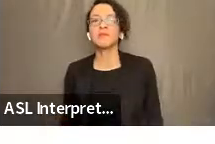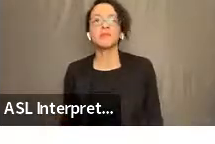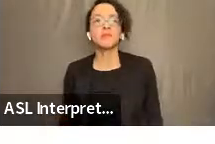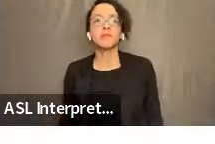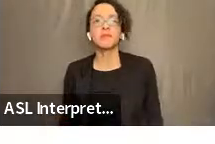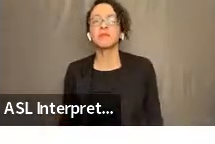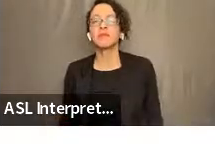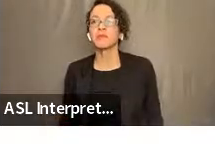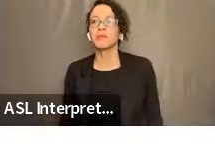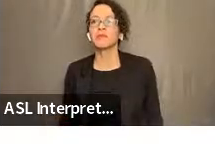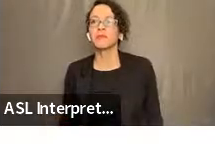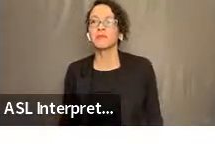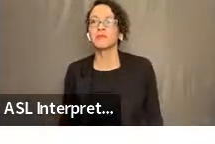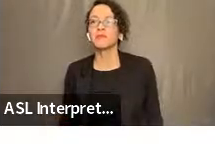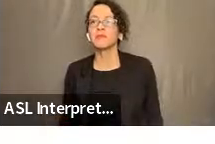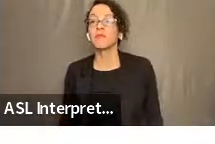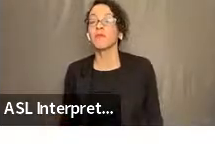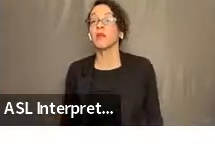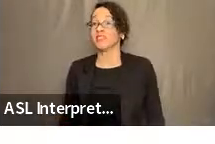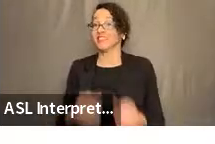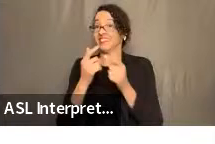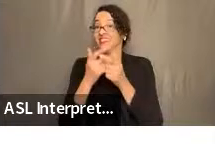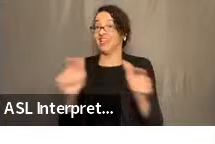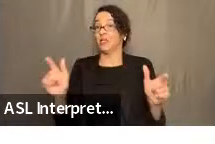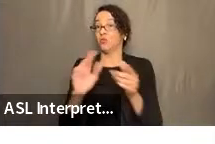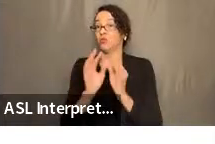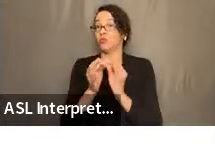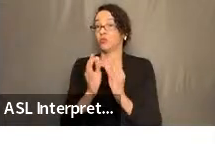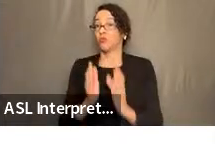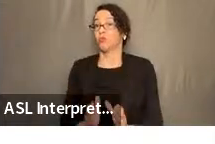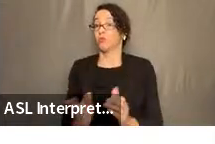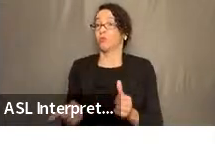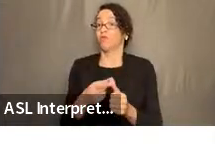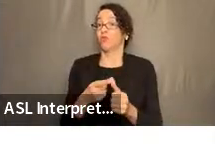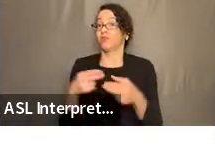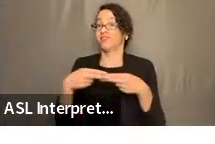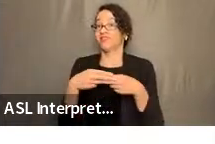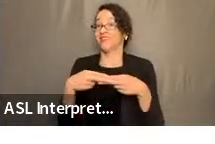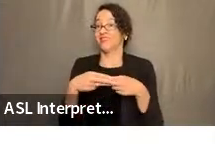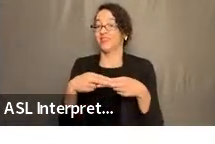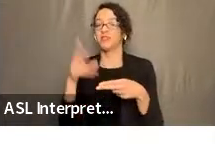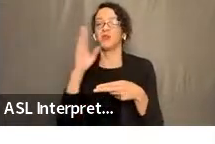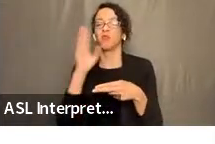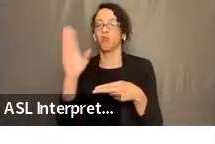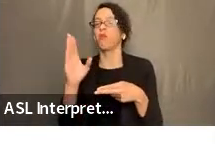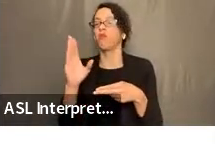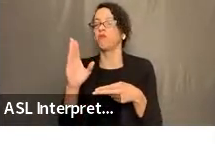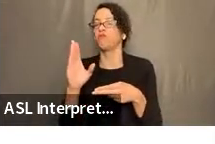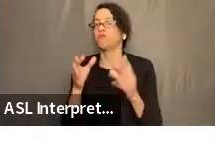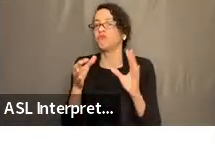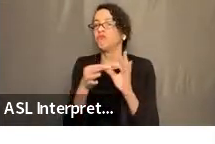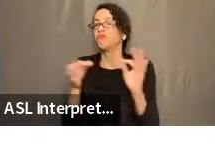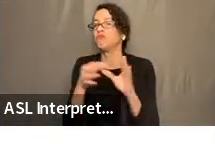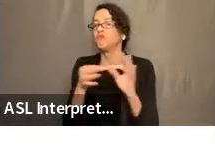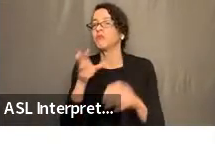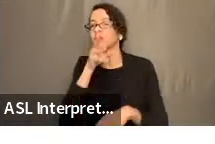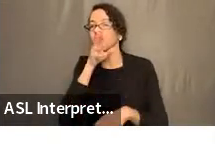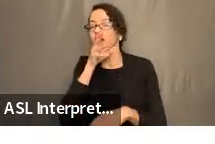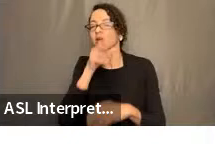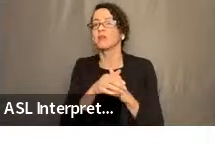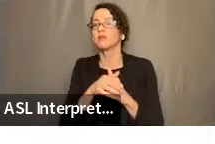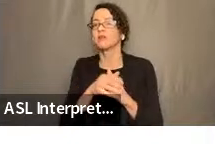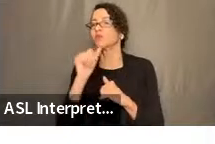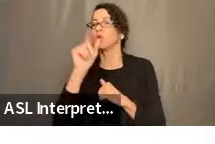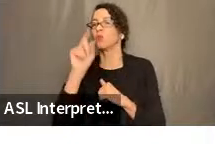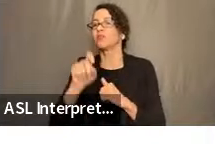And language interpreters, this first slide I will talk through. You don't need to interpret, but then I